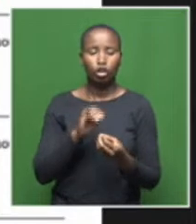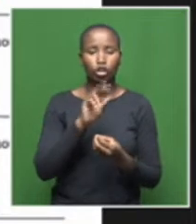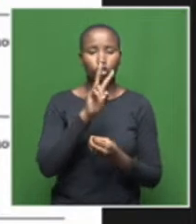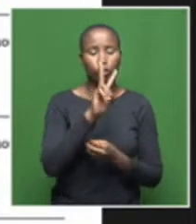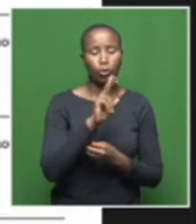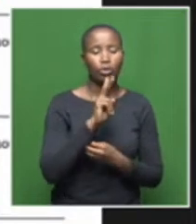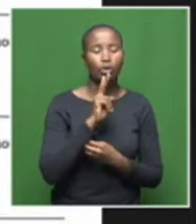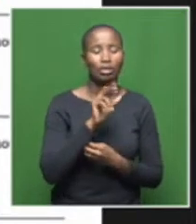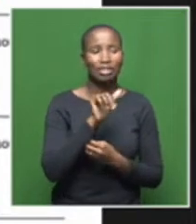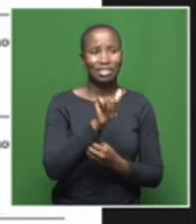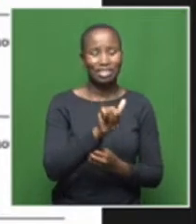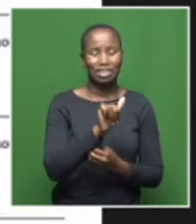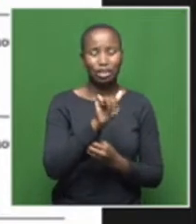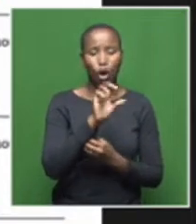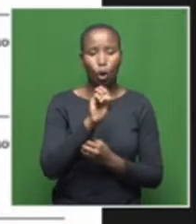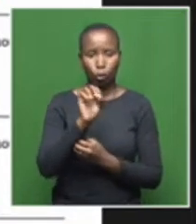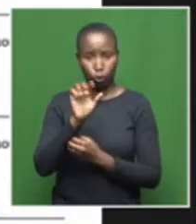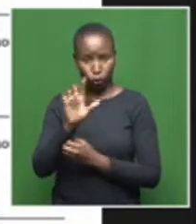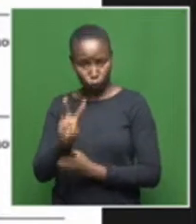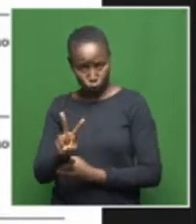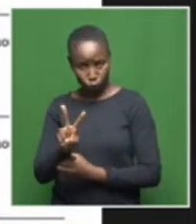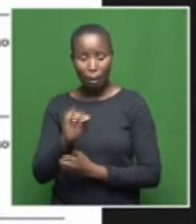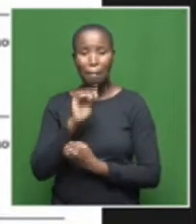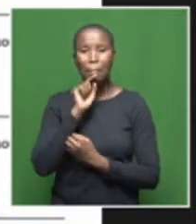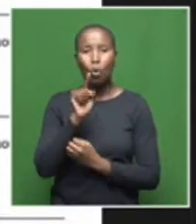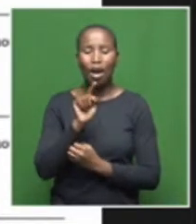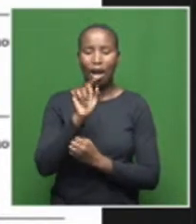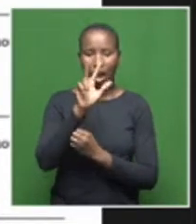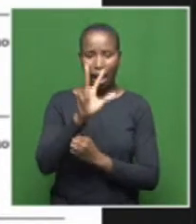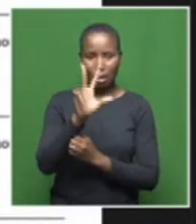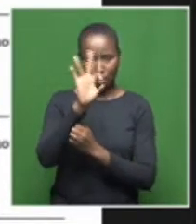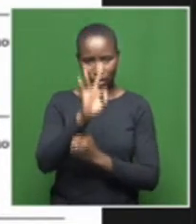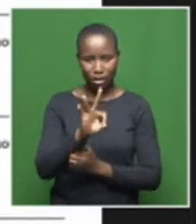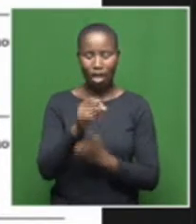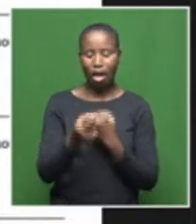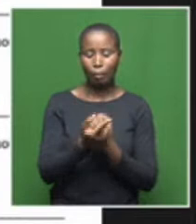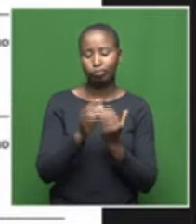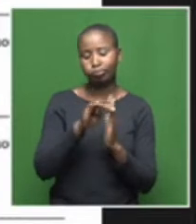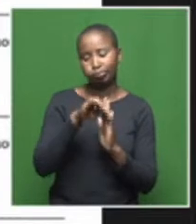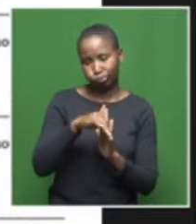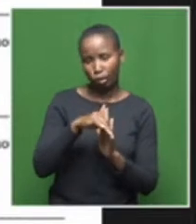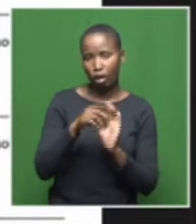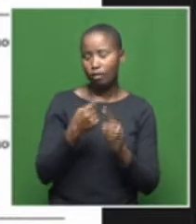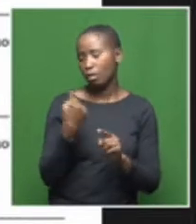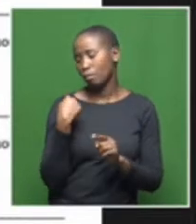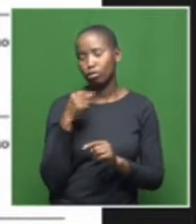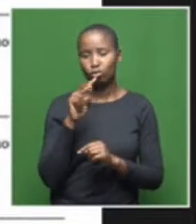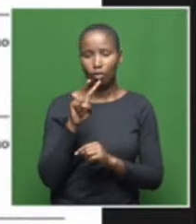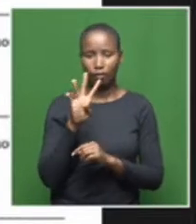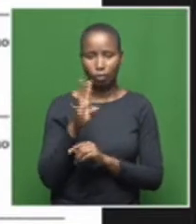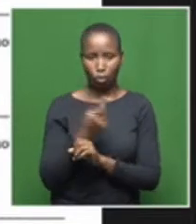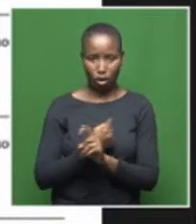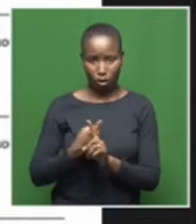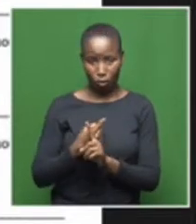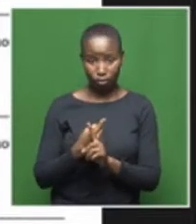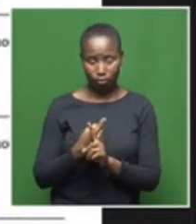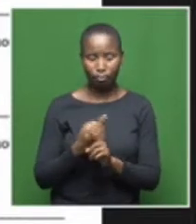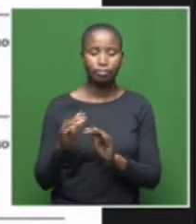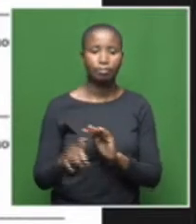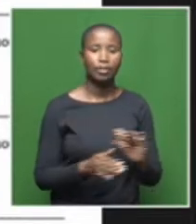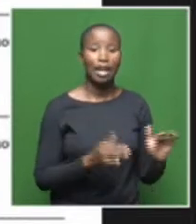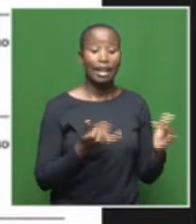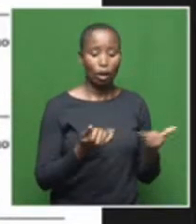2,602, which is an 8% decline over the last 24 hours. Over the last 7 days, there has